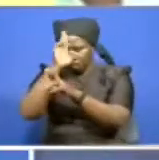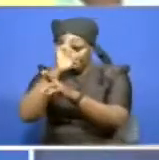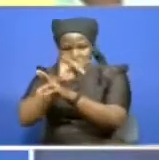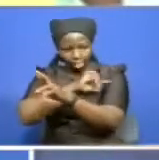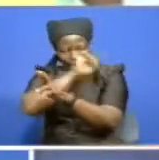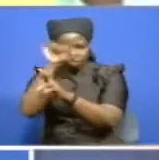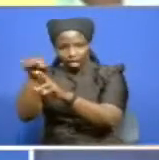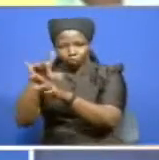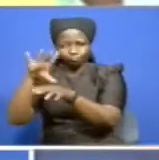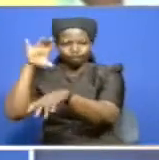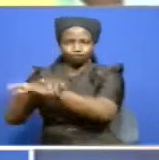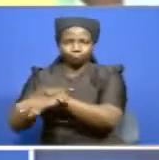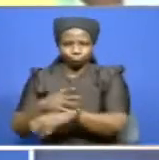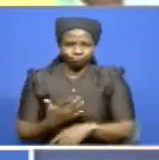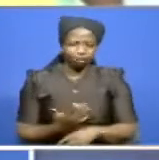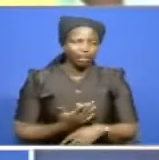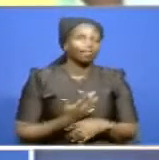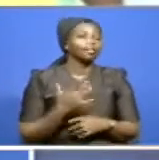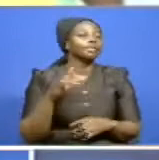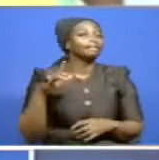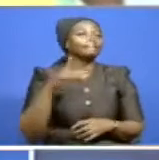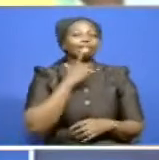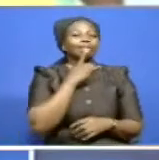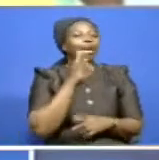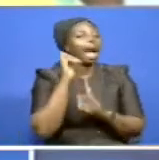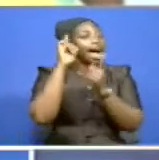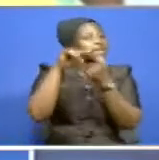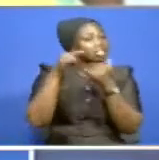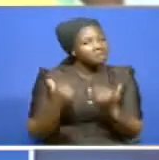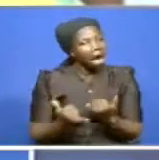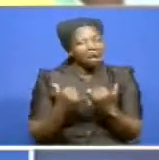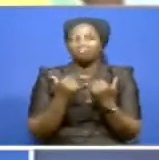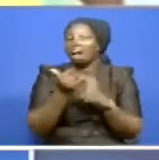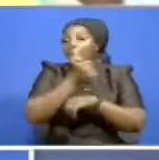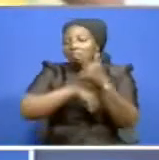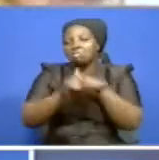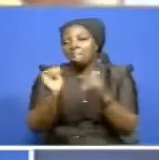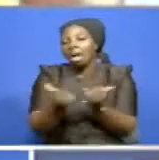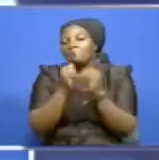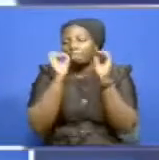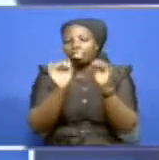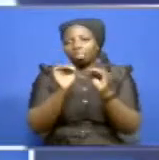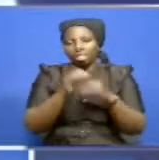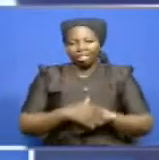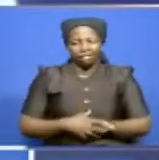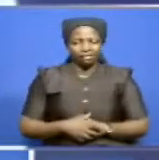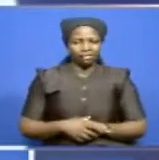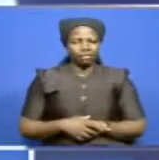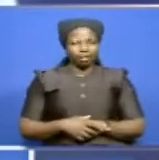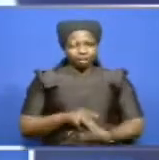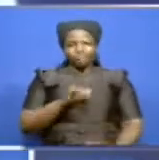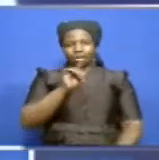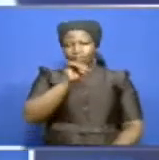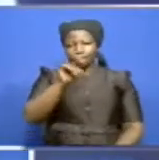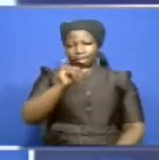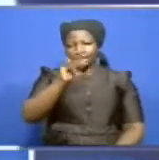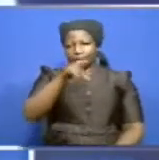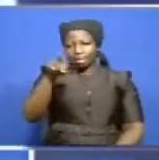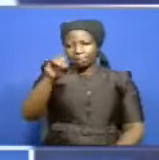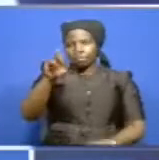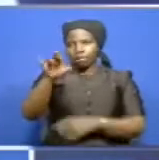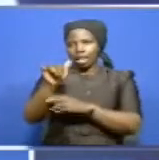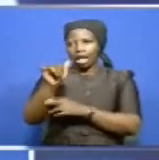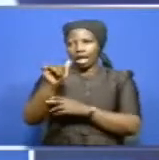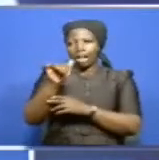no legal action has been taken against the perpetrator, no one deserves to be at the pain alone. Zipora Njoki, a community